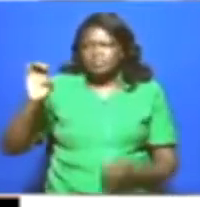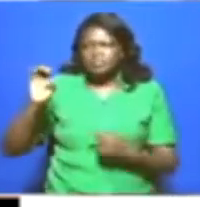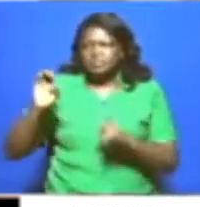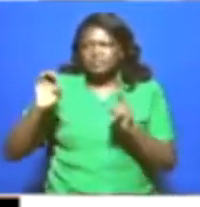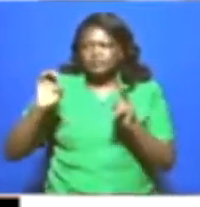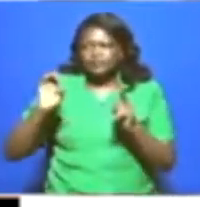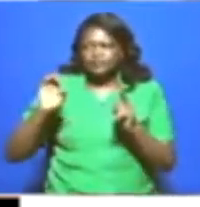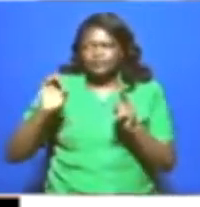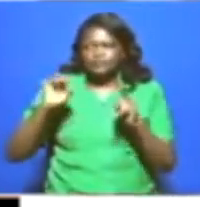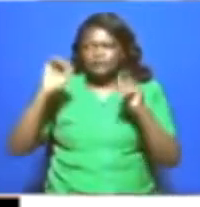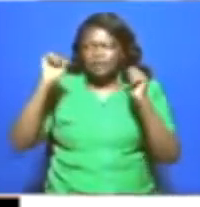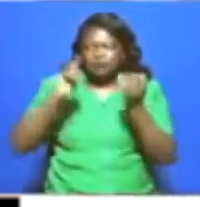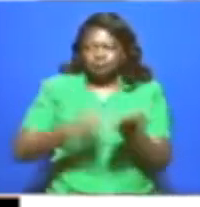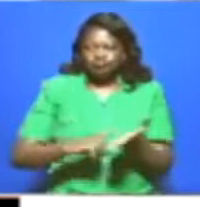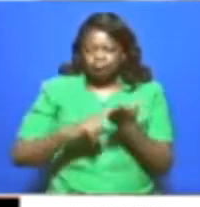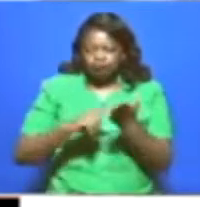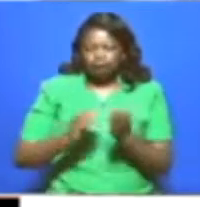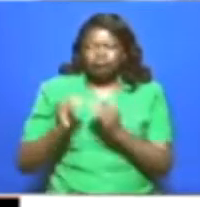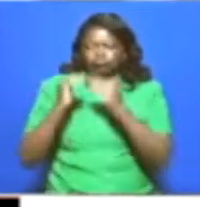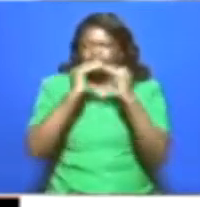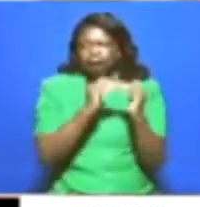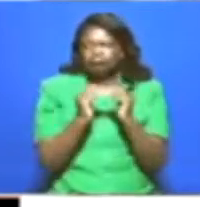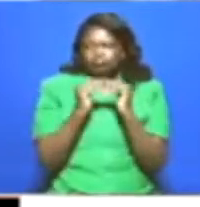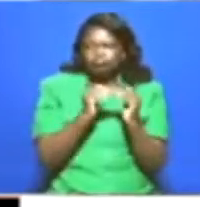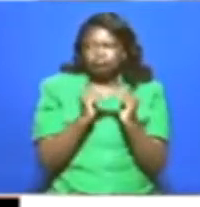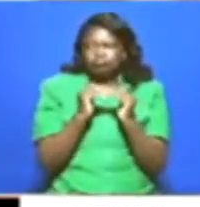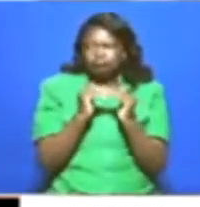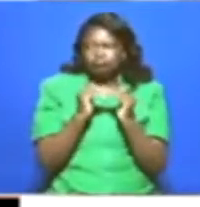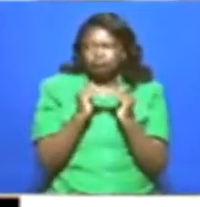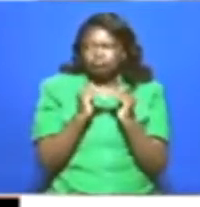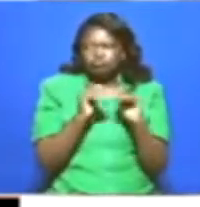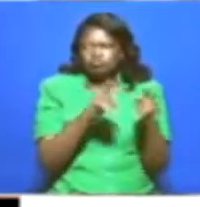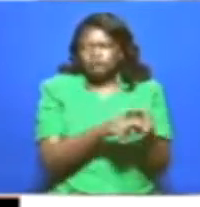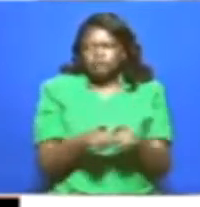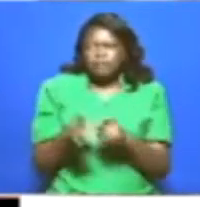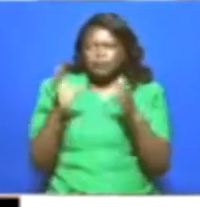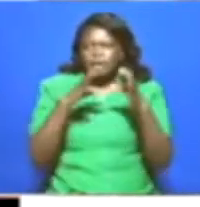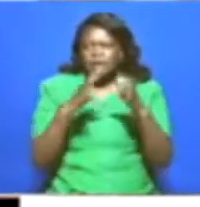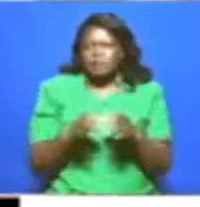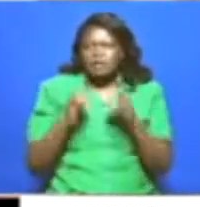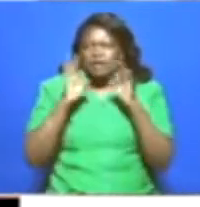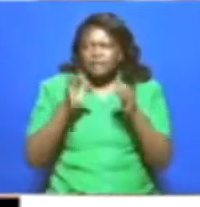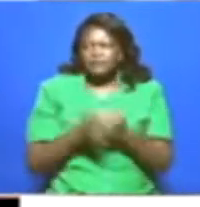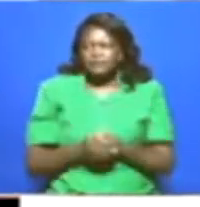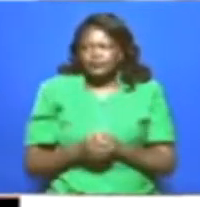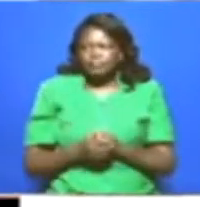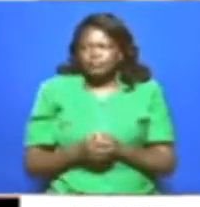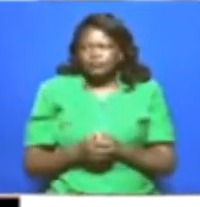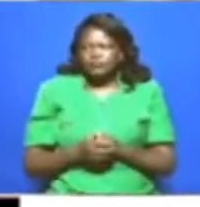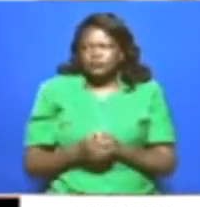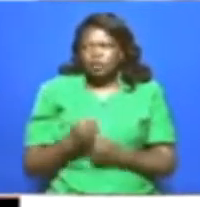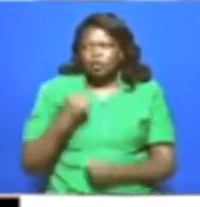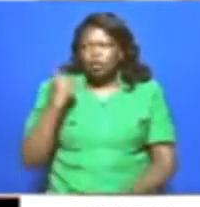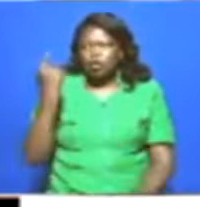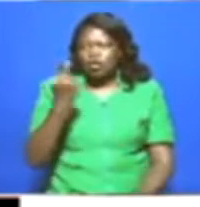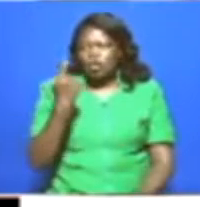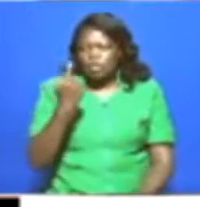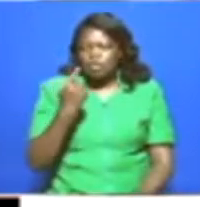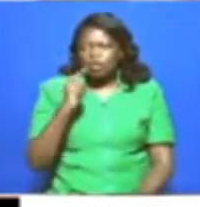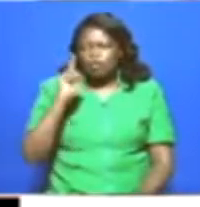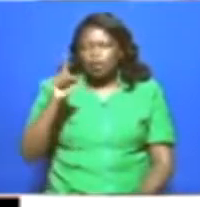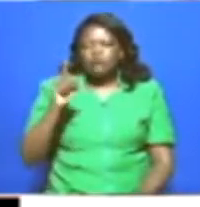for negotiated democracy, as a party, as long as there's only one